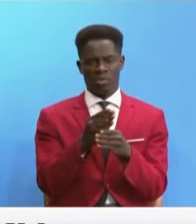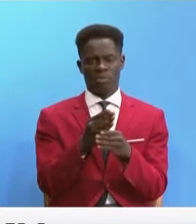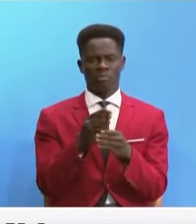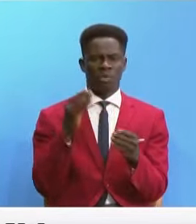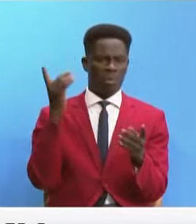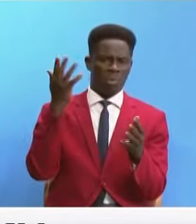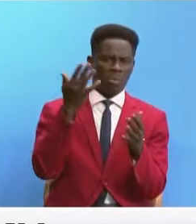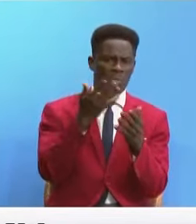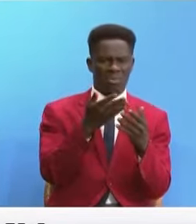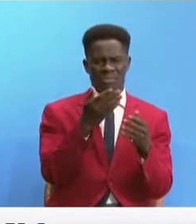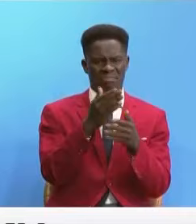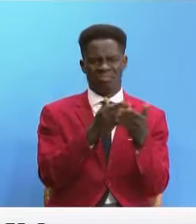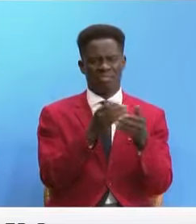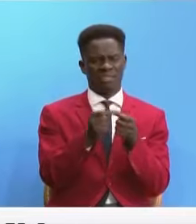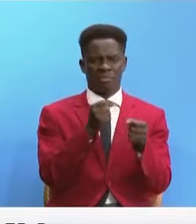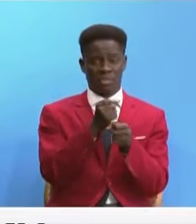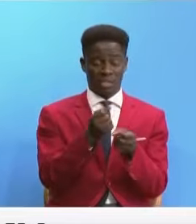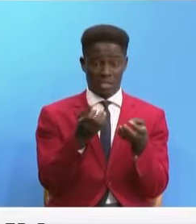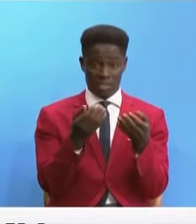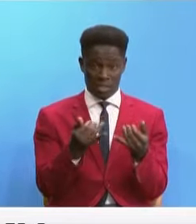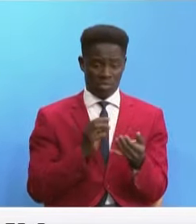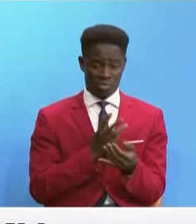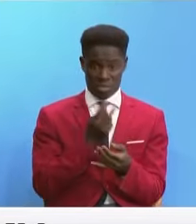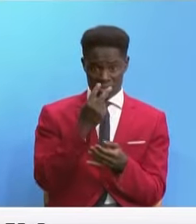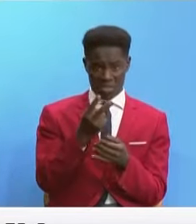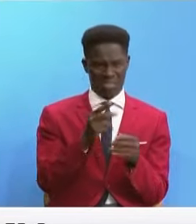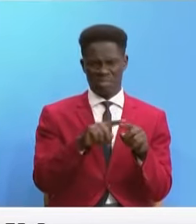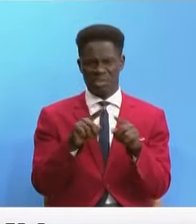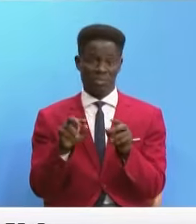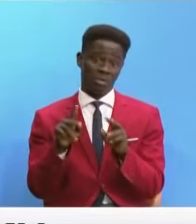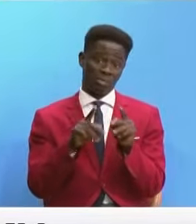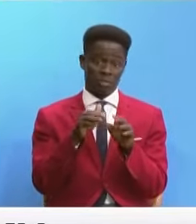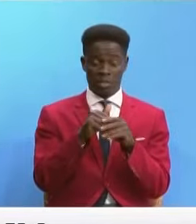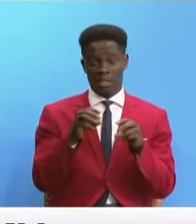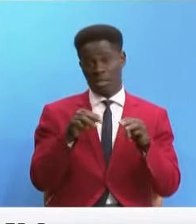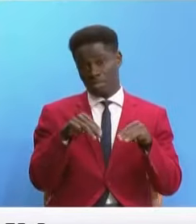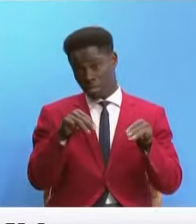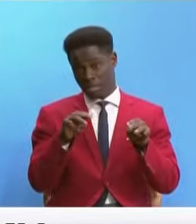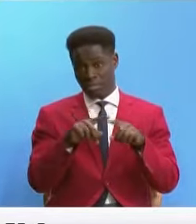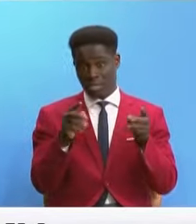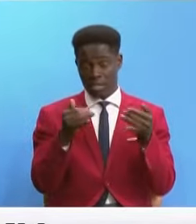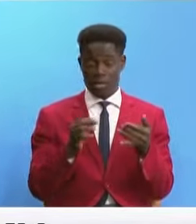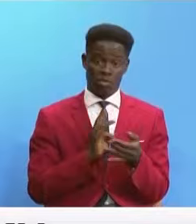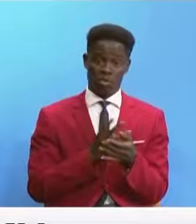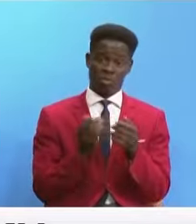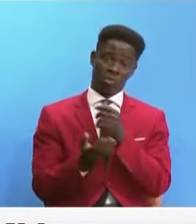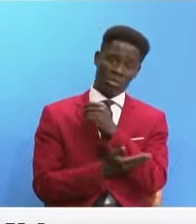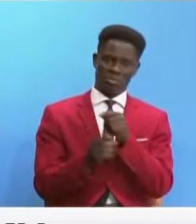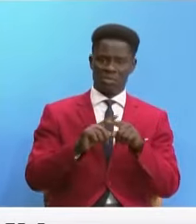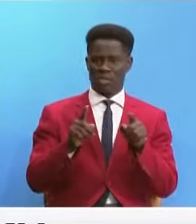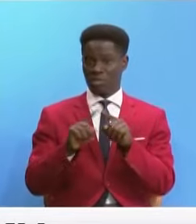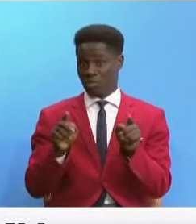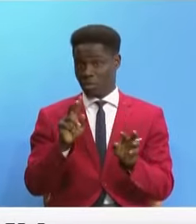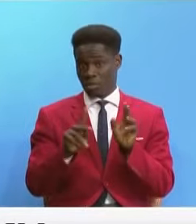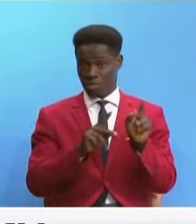of players that have been in the market, while we welcome foreign direct investment, a lot of them definitely were